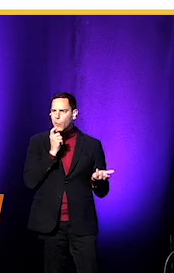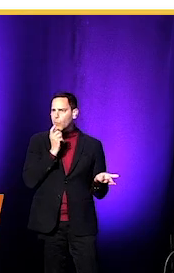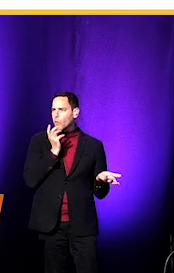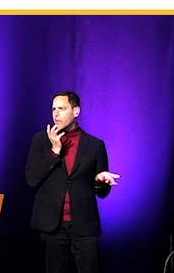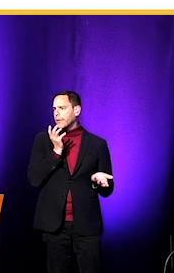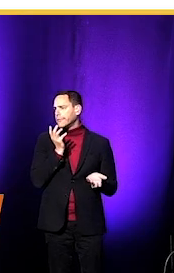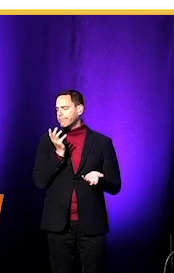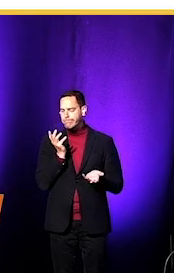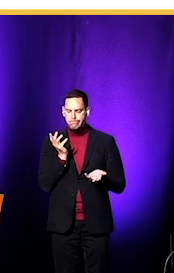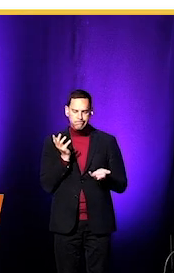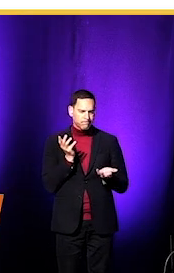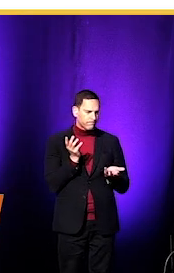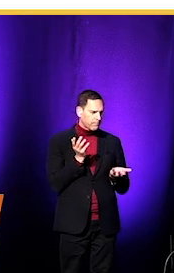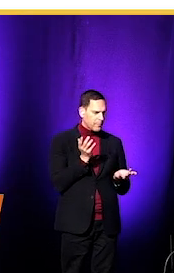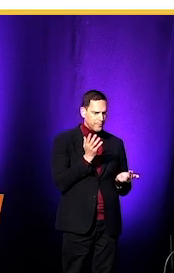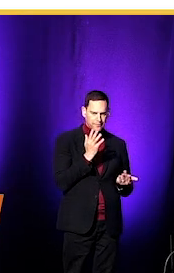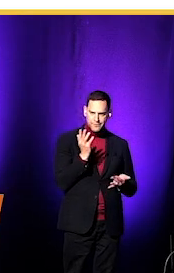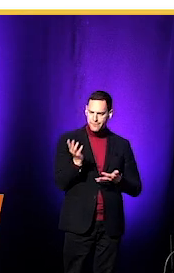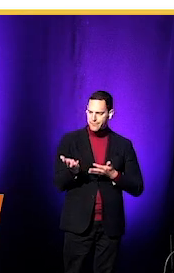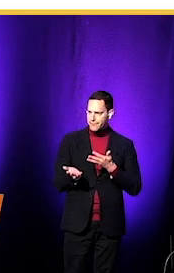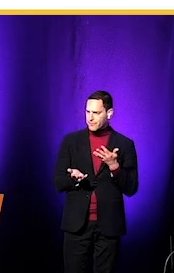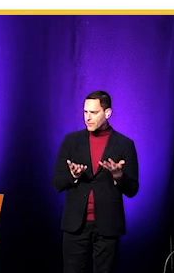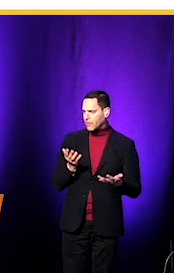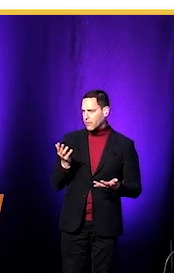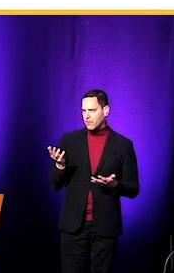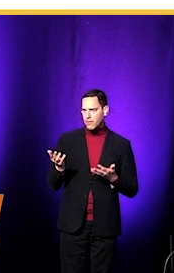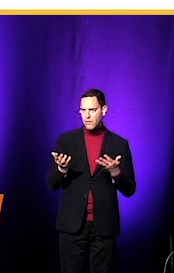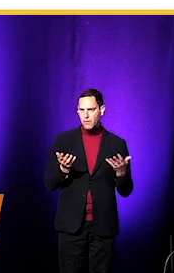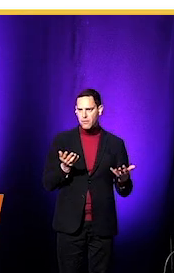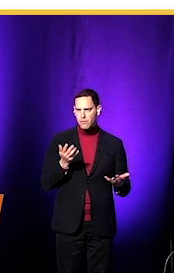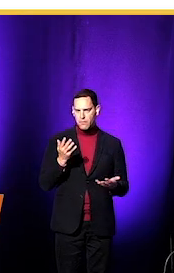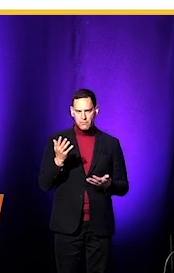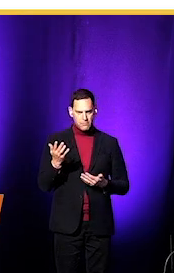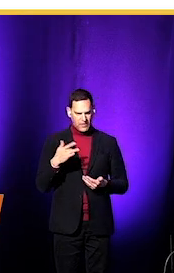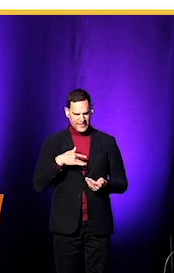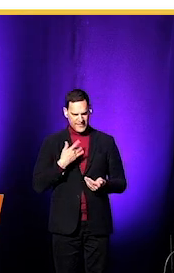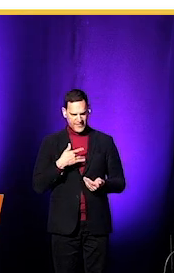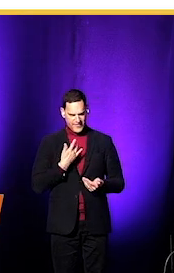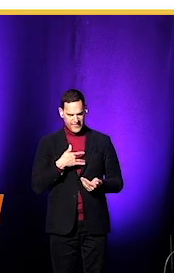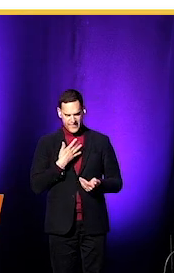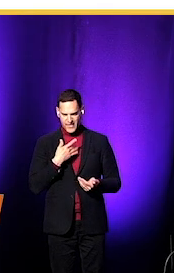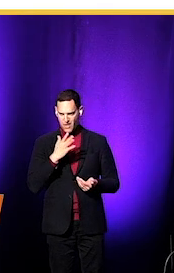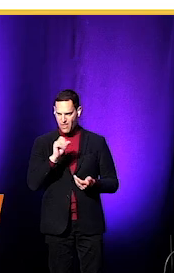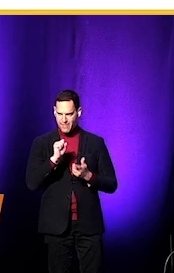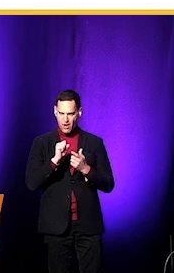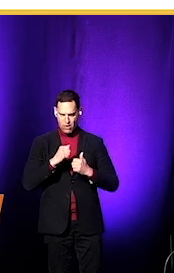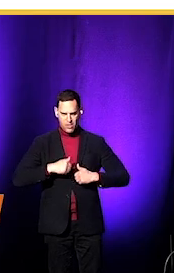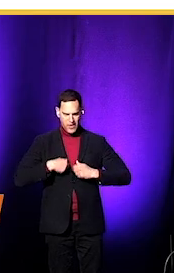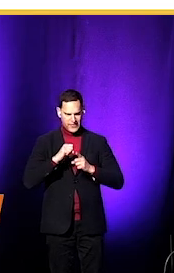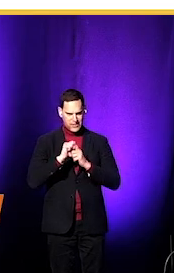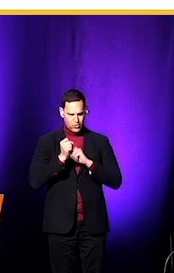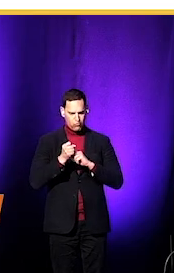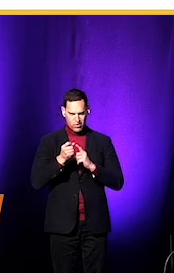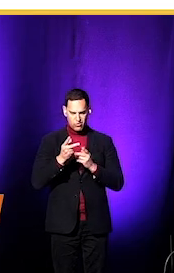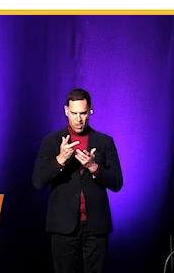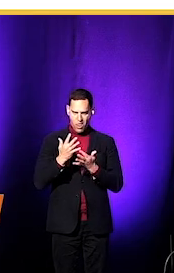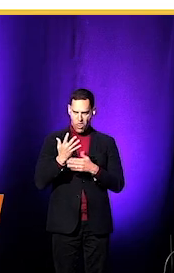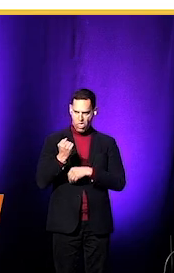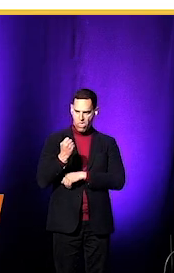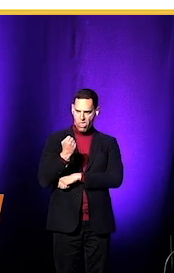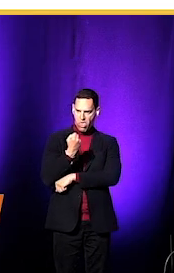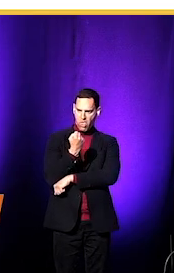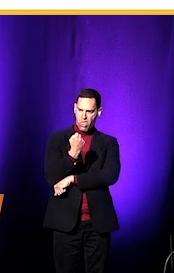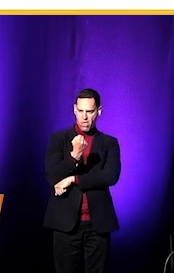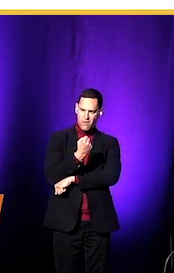it looked like the circumstances would be just devastating, and in some ways they were, and in other ways they